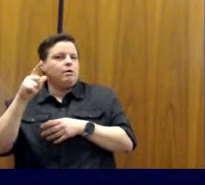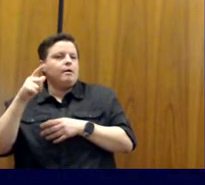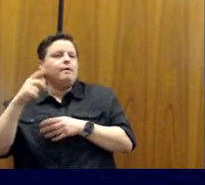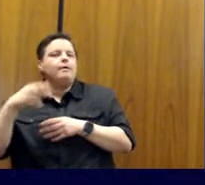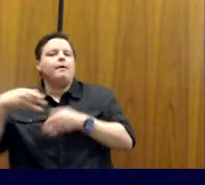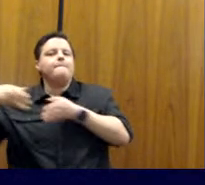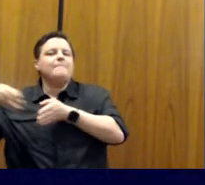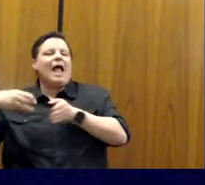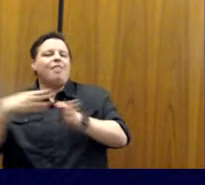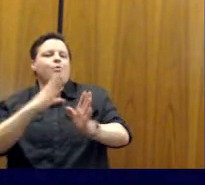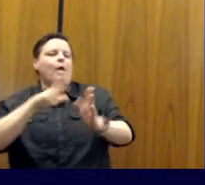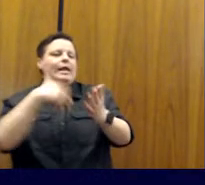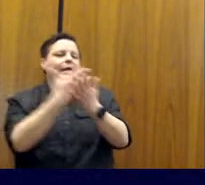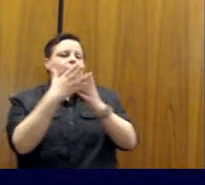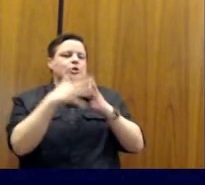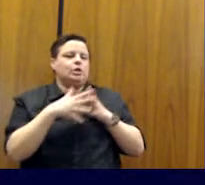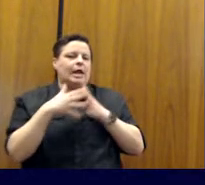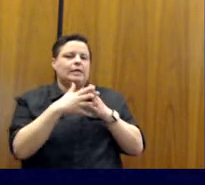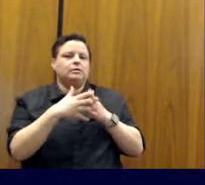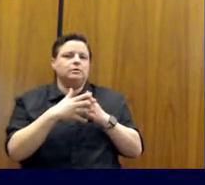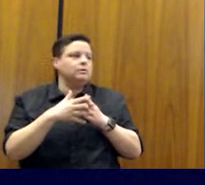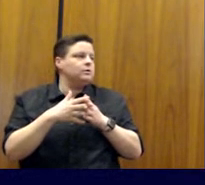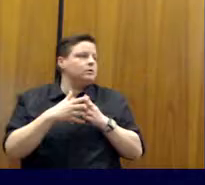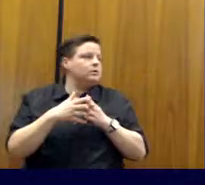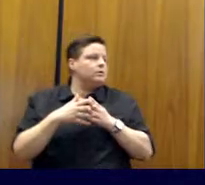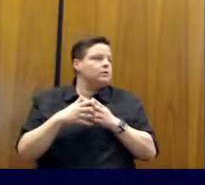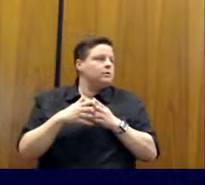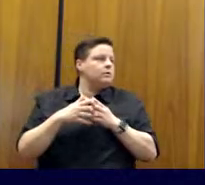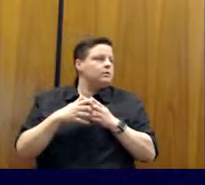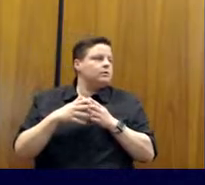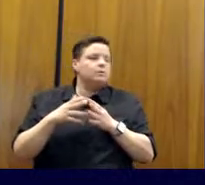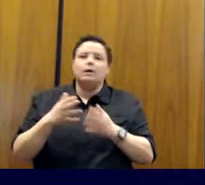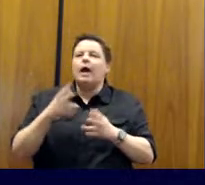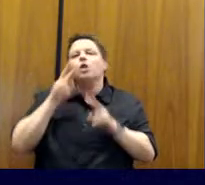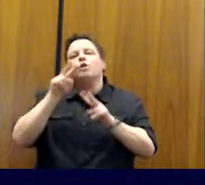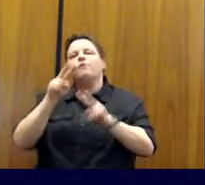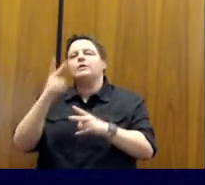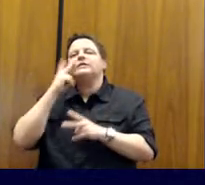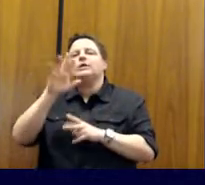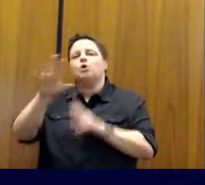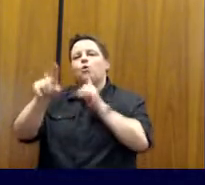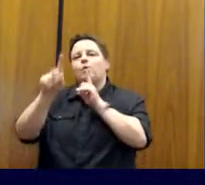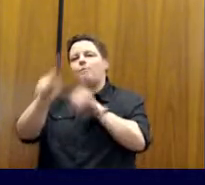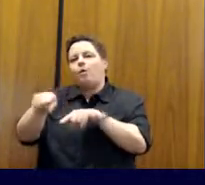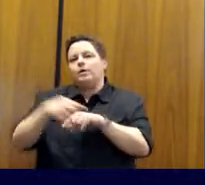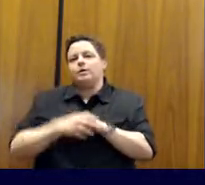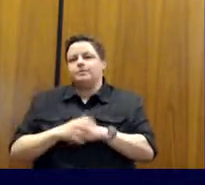pathway is. Thank you. I look forward to seeing your report in the future. Thank you.